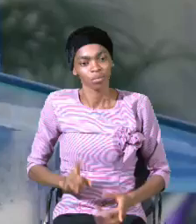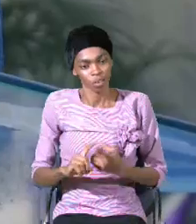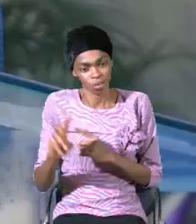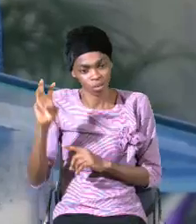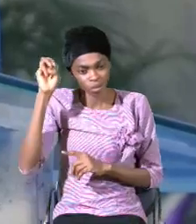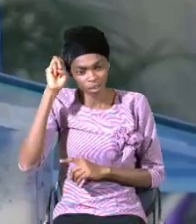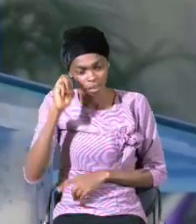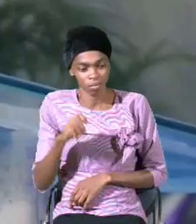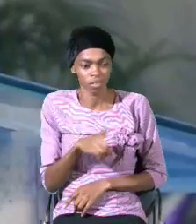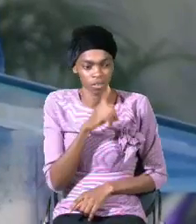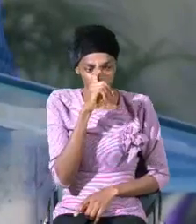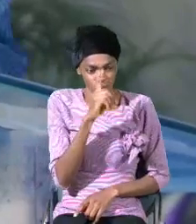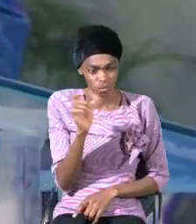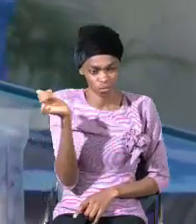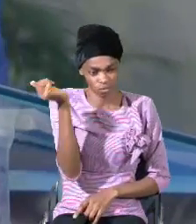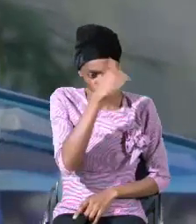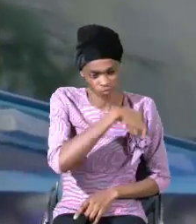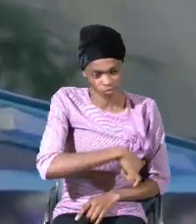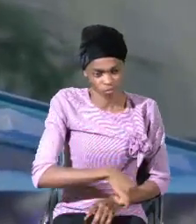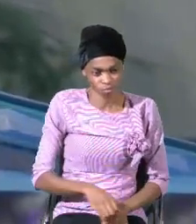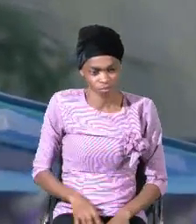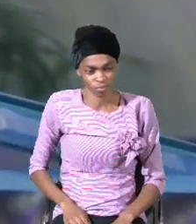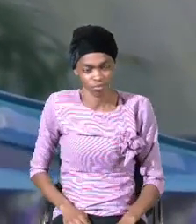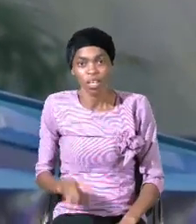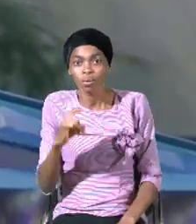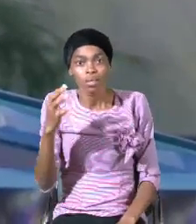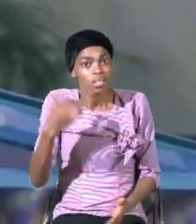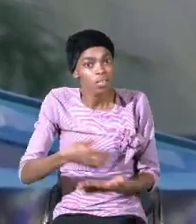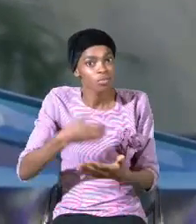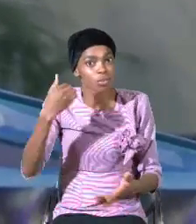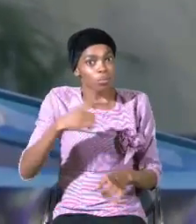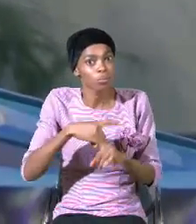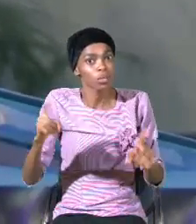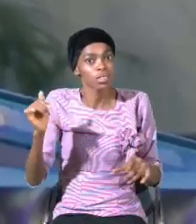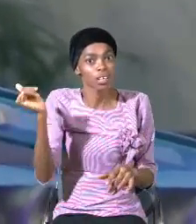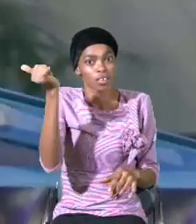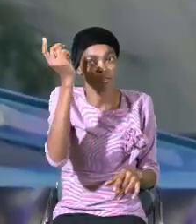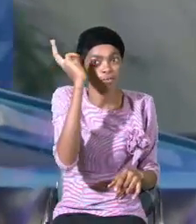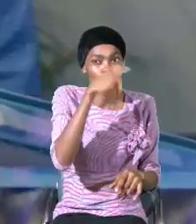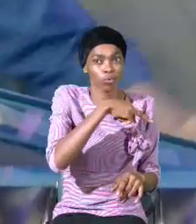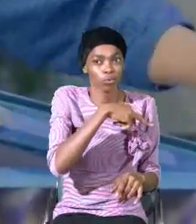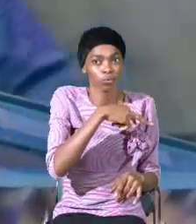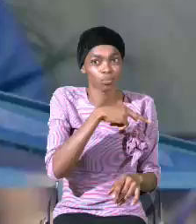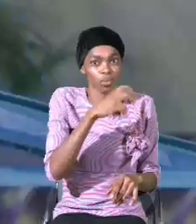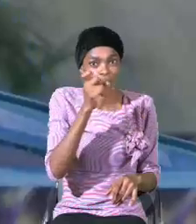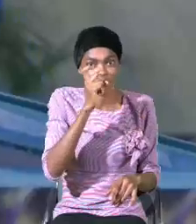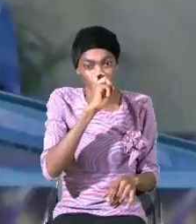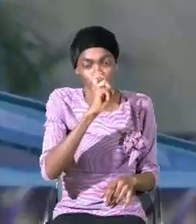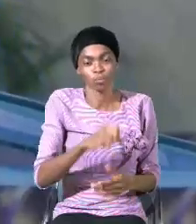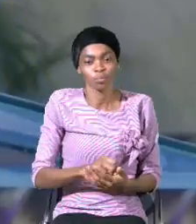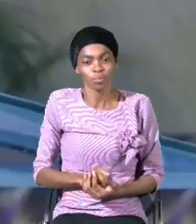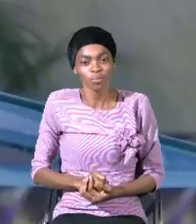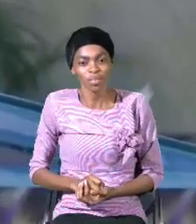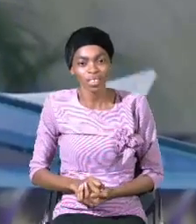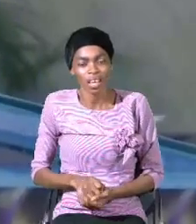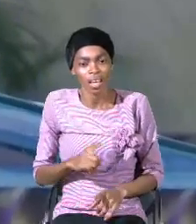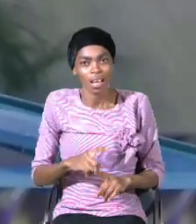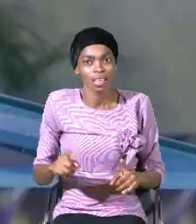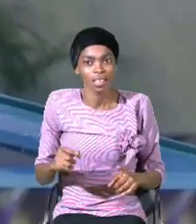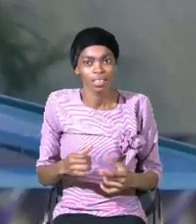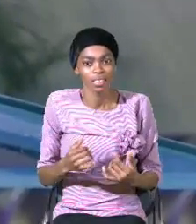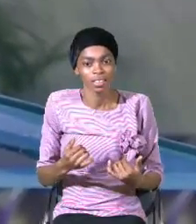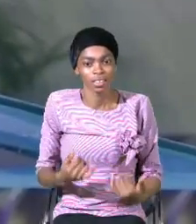thou fool. He was a rich man, but was a fool. His cross brought forth plentifully,